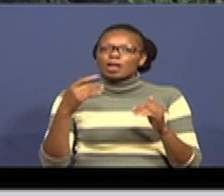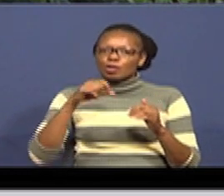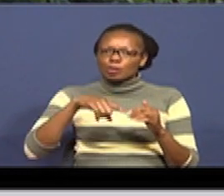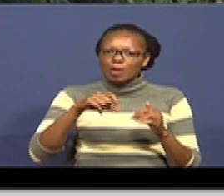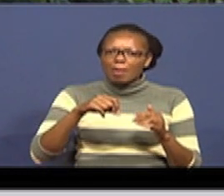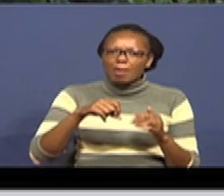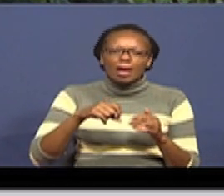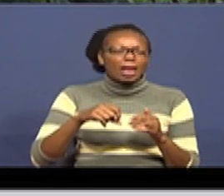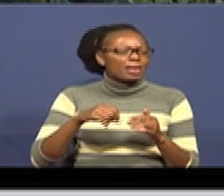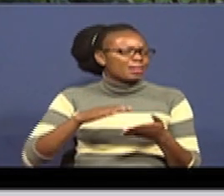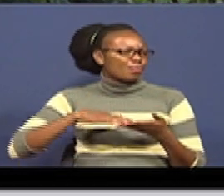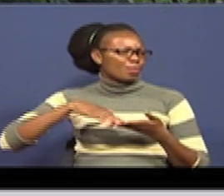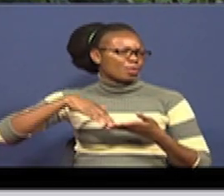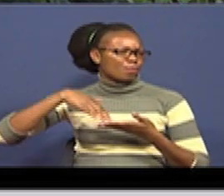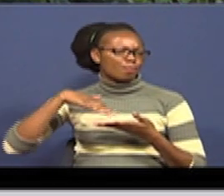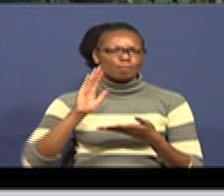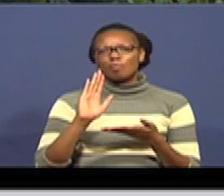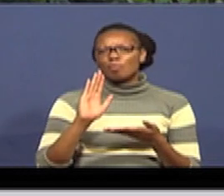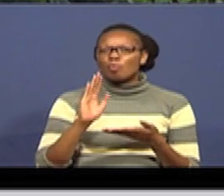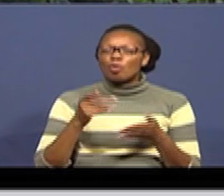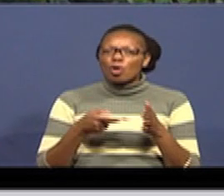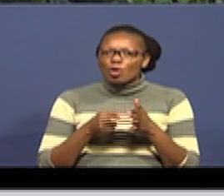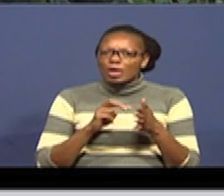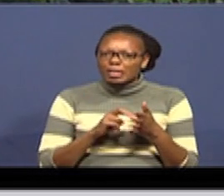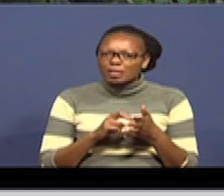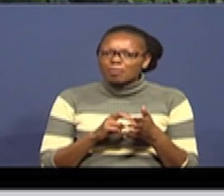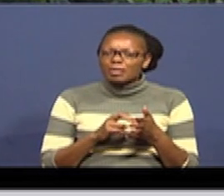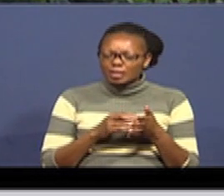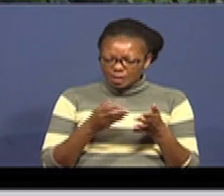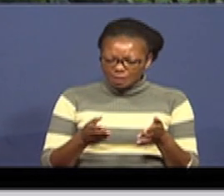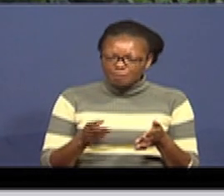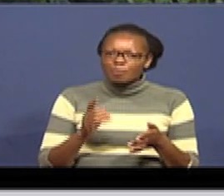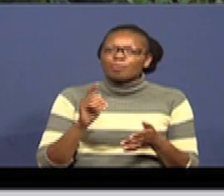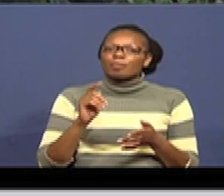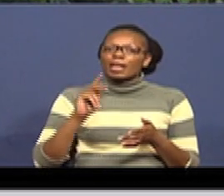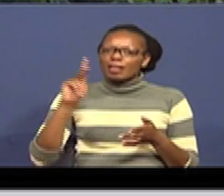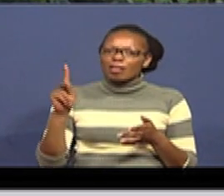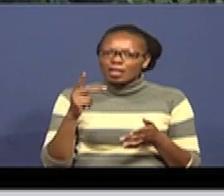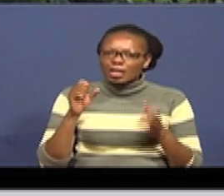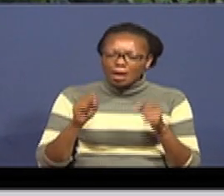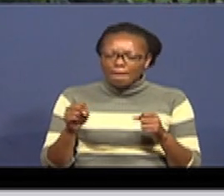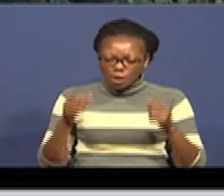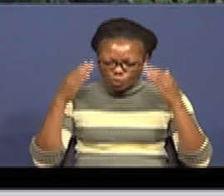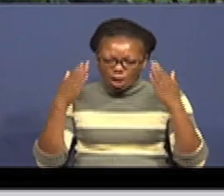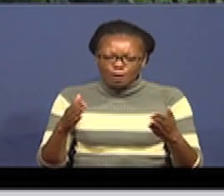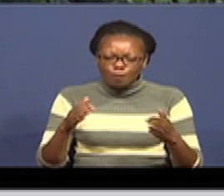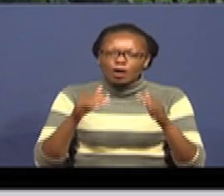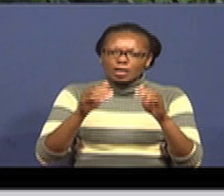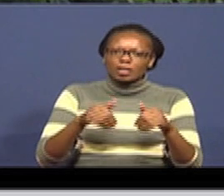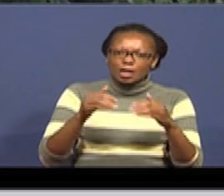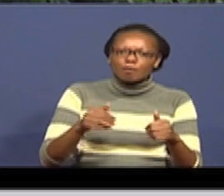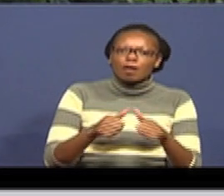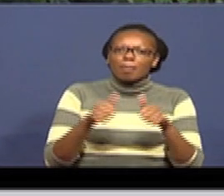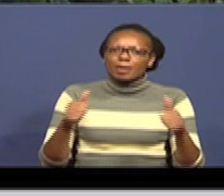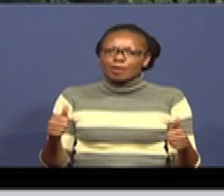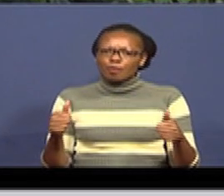their income is 4 or 5 times higher than summer times. So it means that shortage